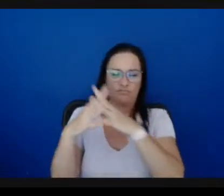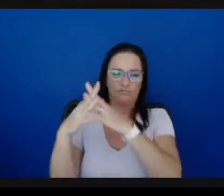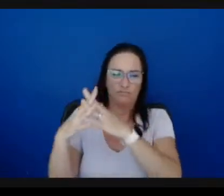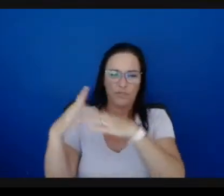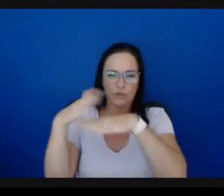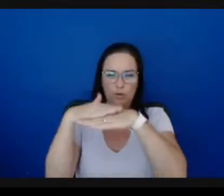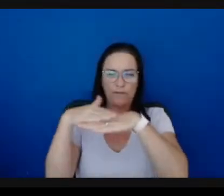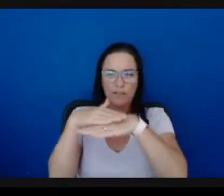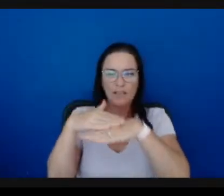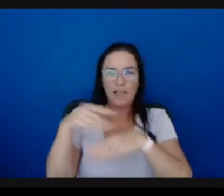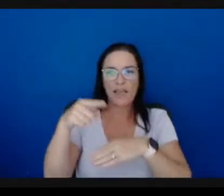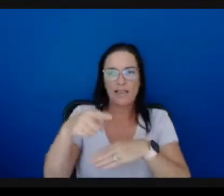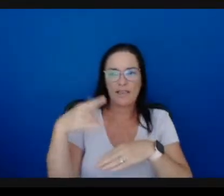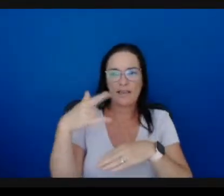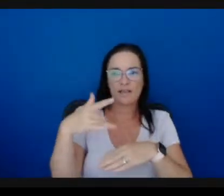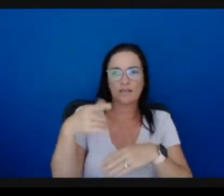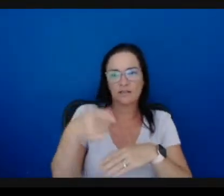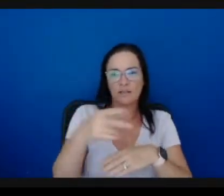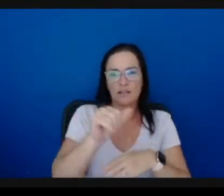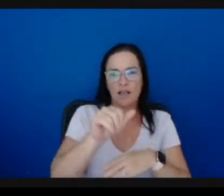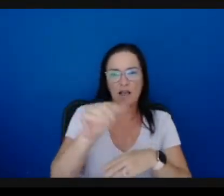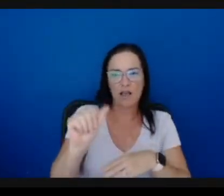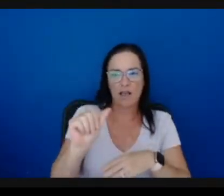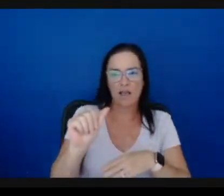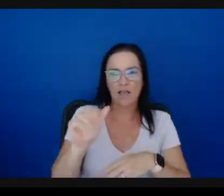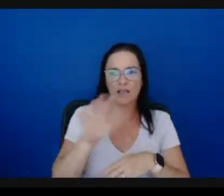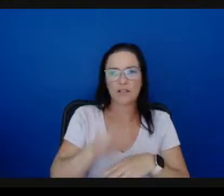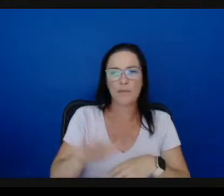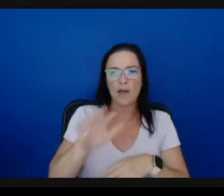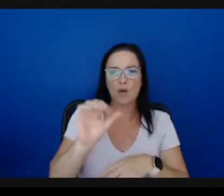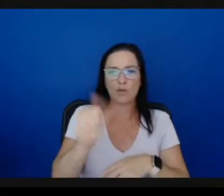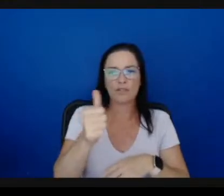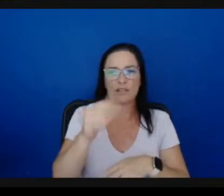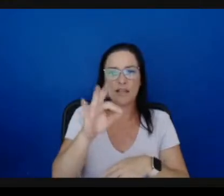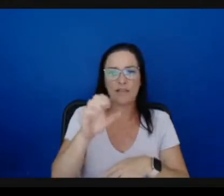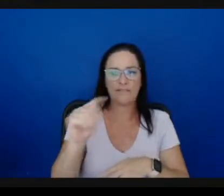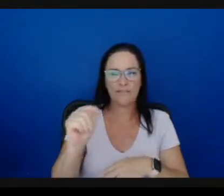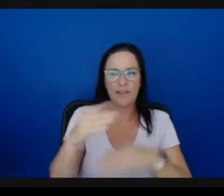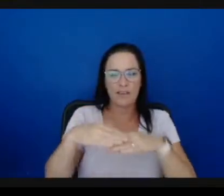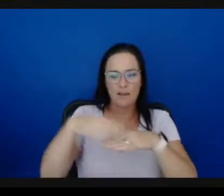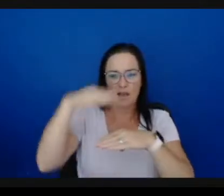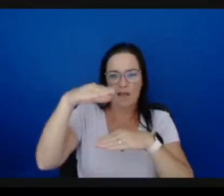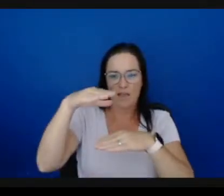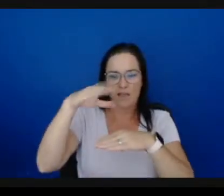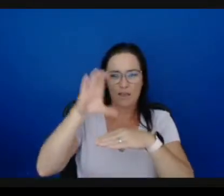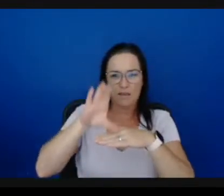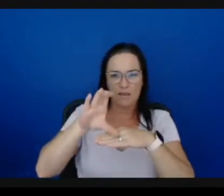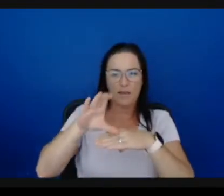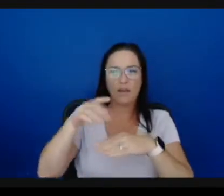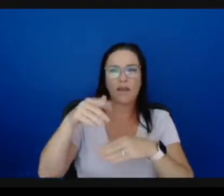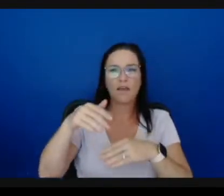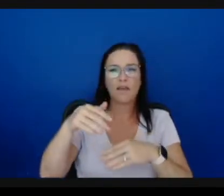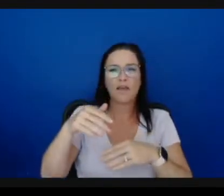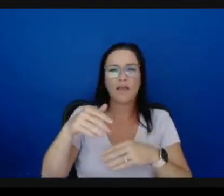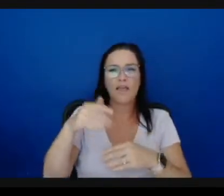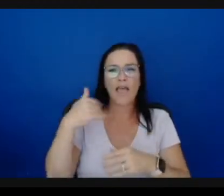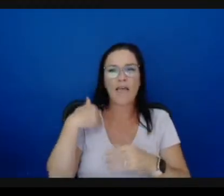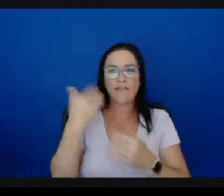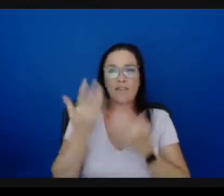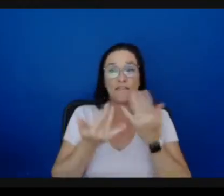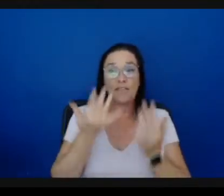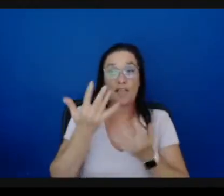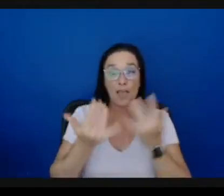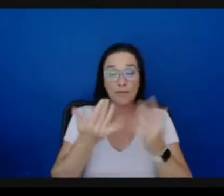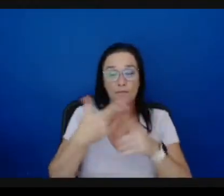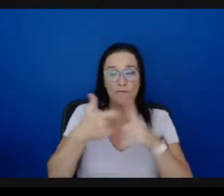This typical aa flow front is about 10 feet high. The flames result from burning of vegetation being buried by the